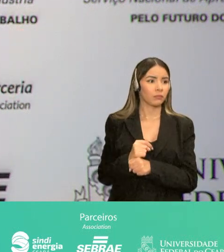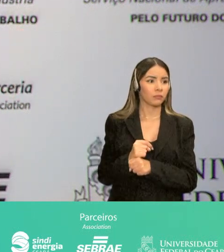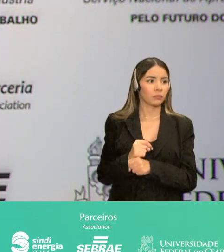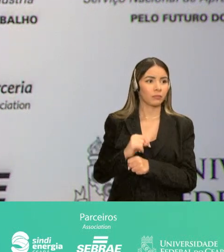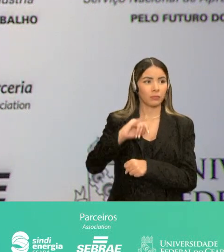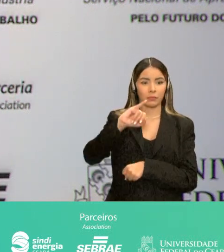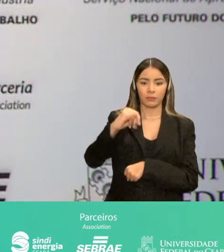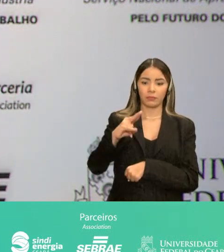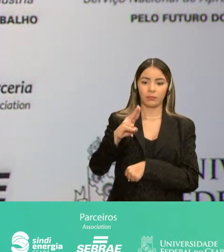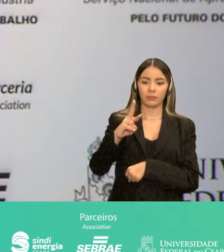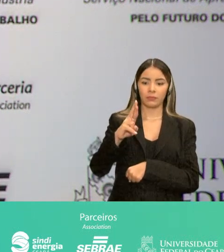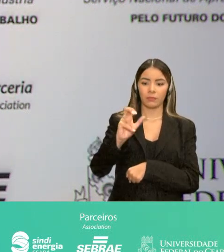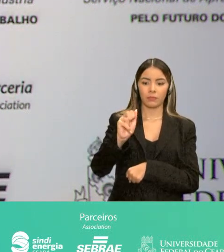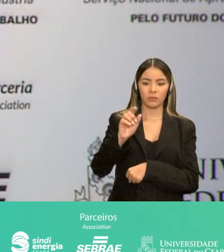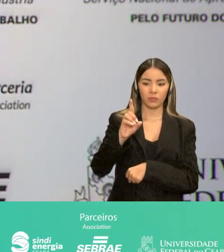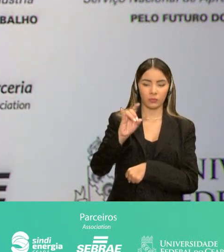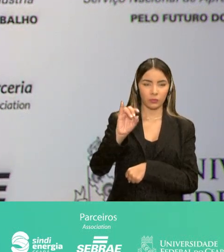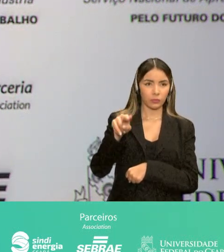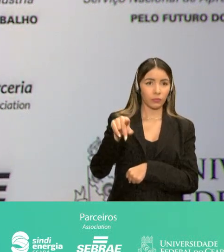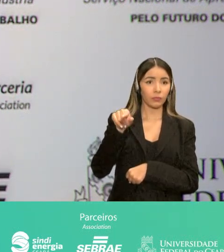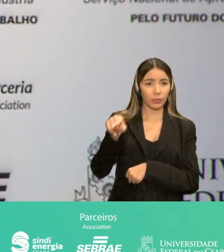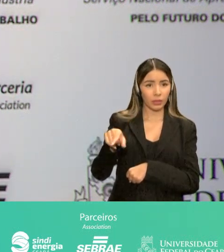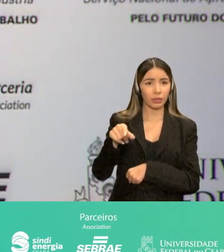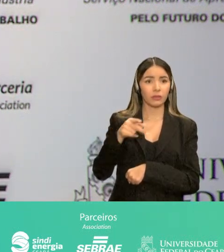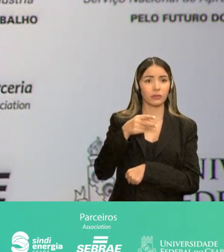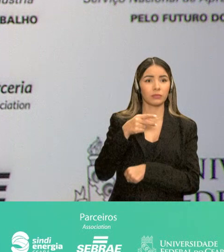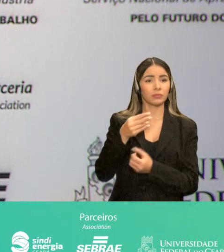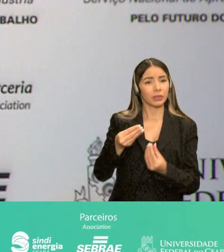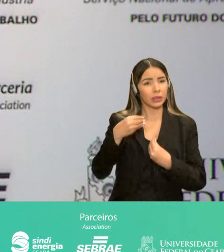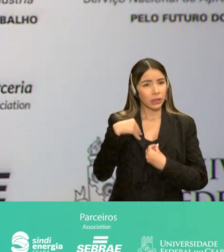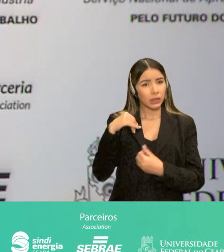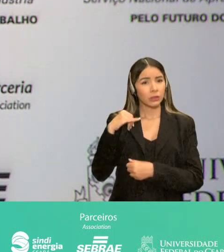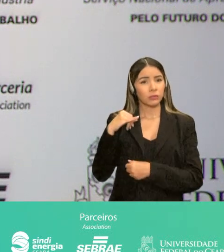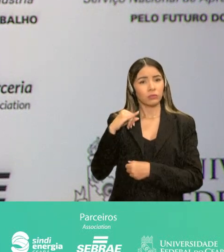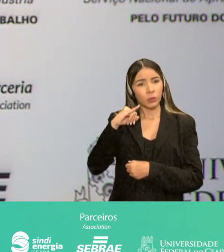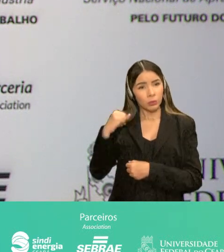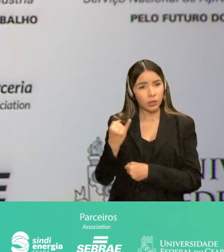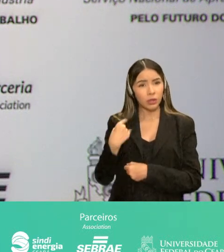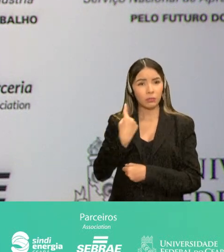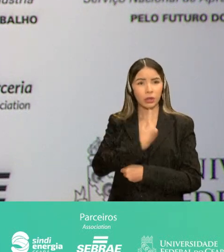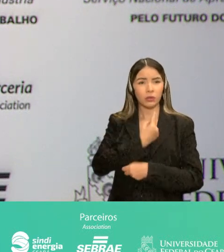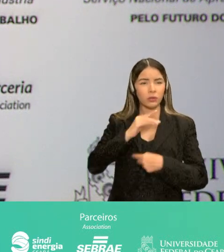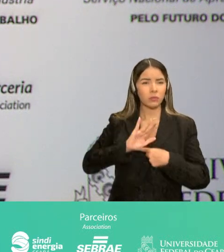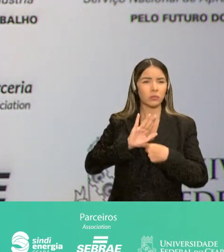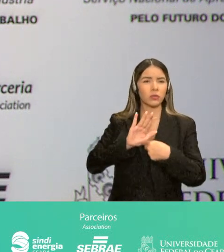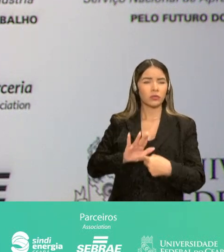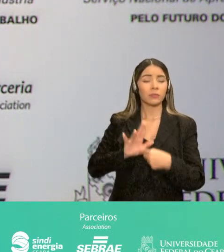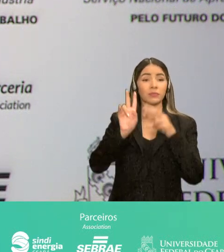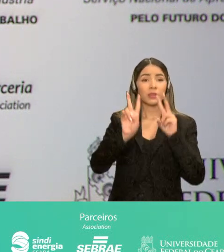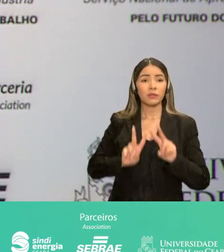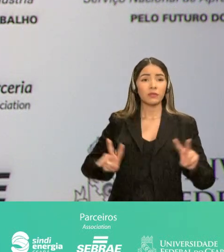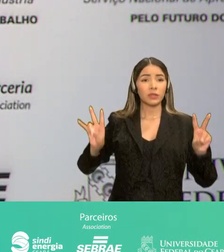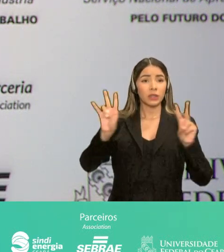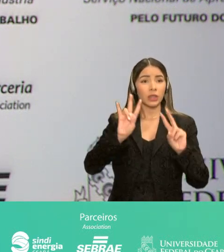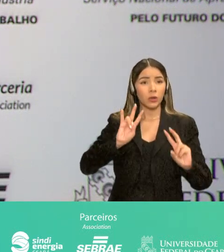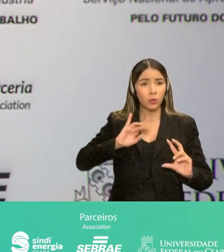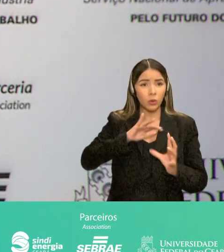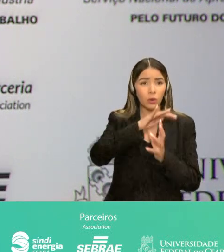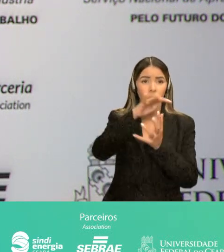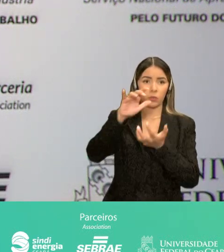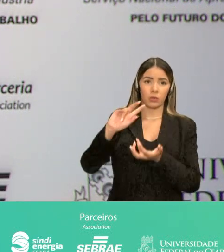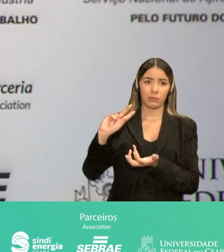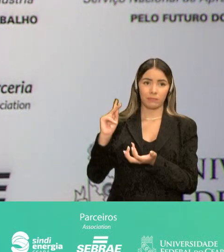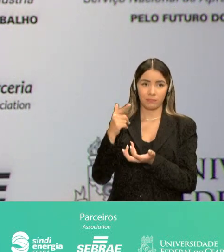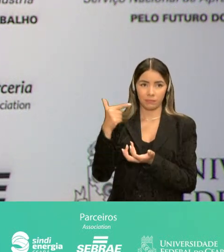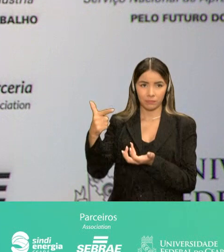Jurandir estava that Jurandir dando a was oportunidade da giving gente the mostrar para a opportunity to Fiec us to show uma Fiec visão global do some hidrogênio. global No view, mesmo dia,